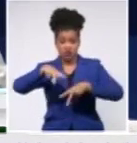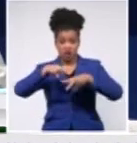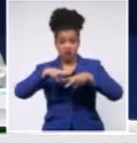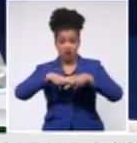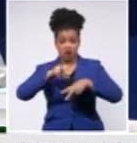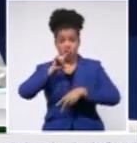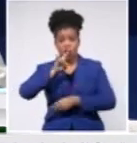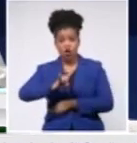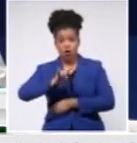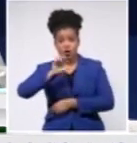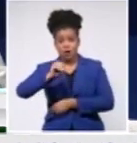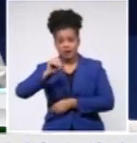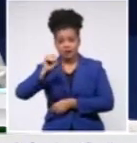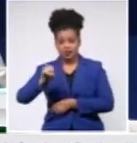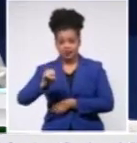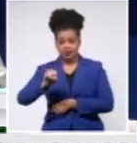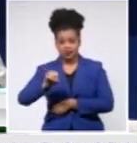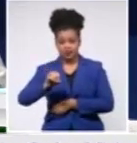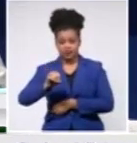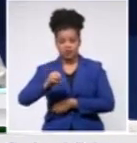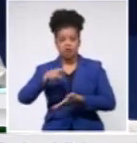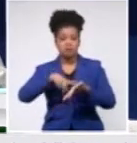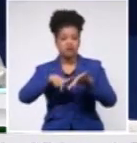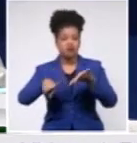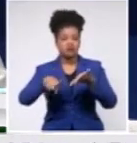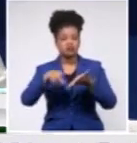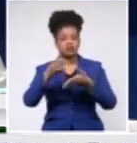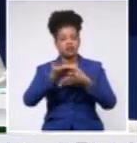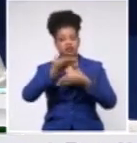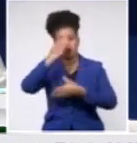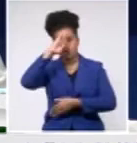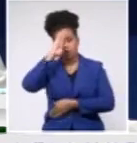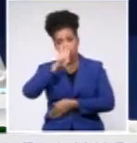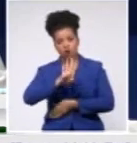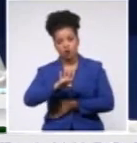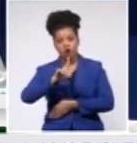470 in the Genetic Engineering and Biotechnology Center Lab,